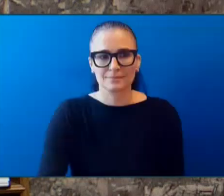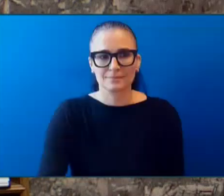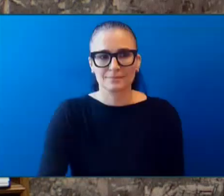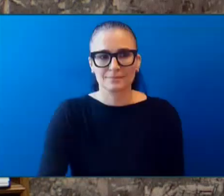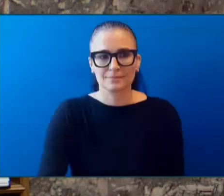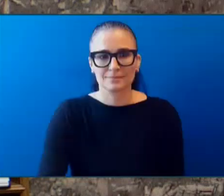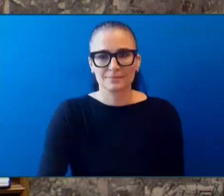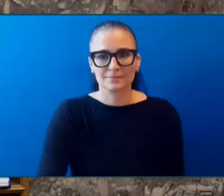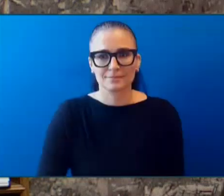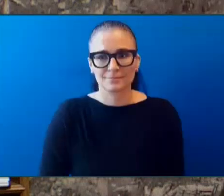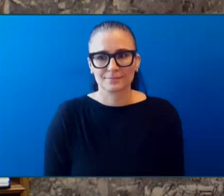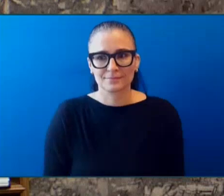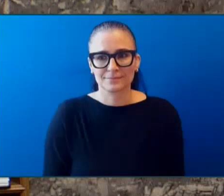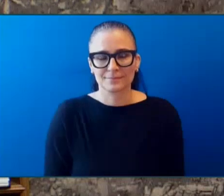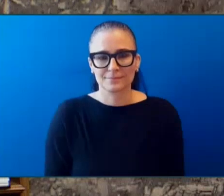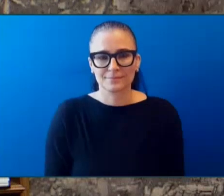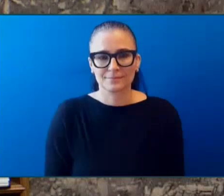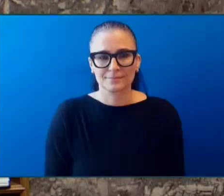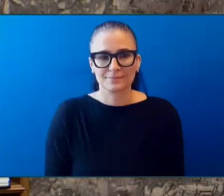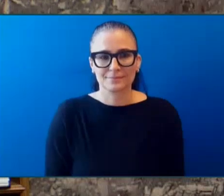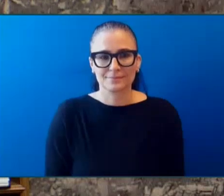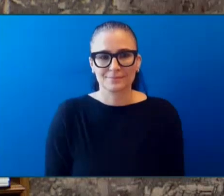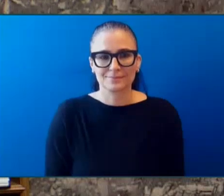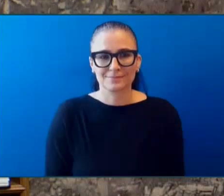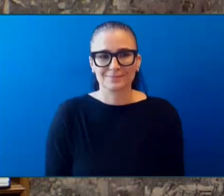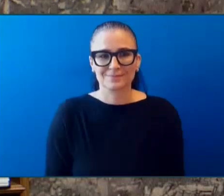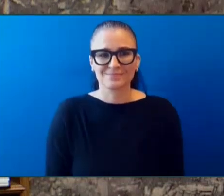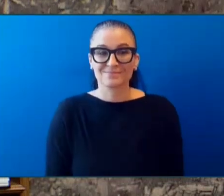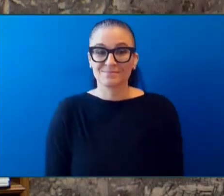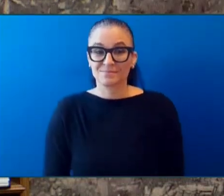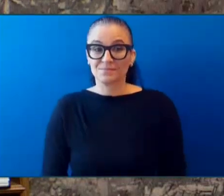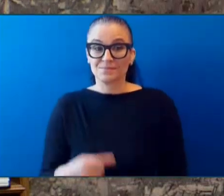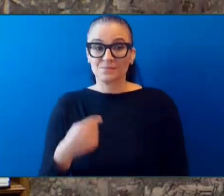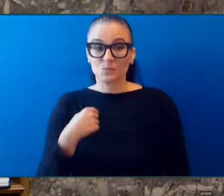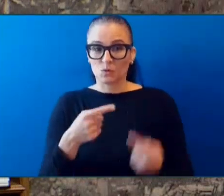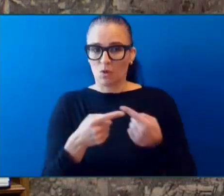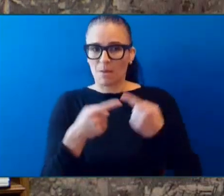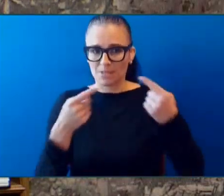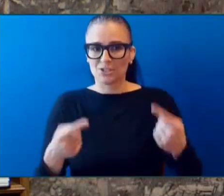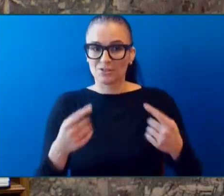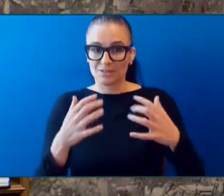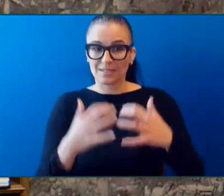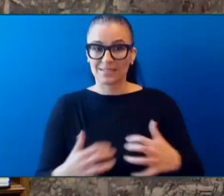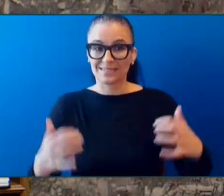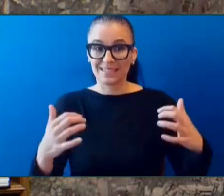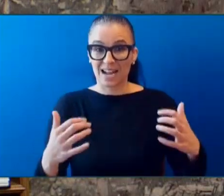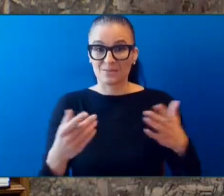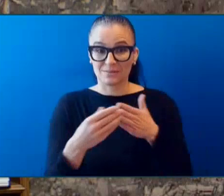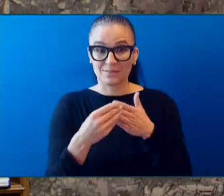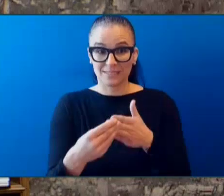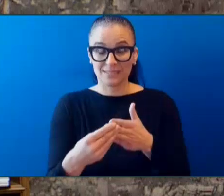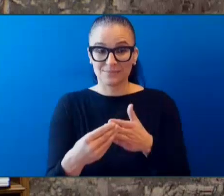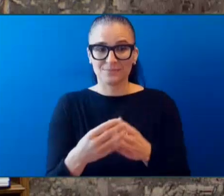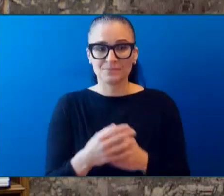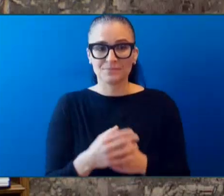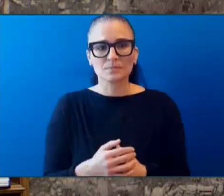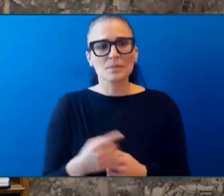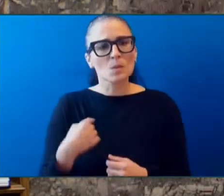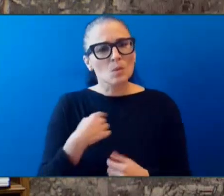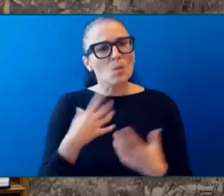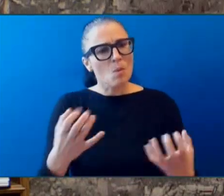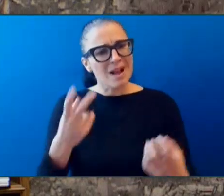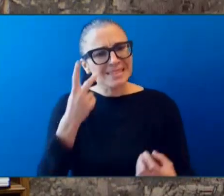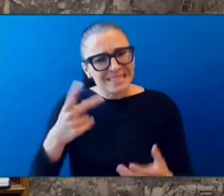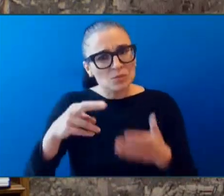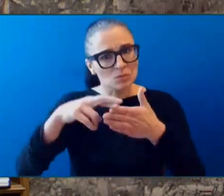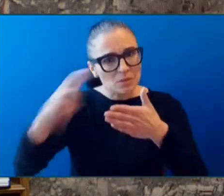lot different from what we're seeing over on that side of the House. Mr. Speaker, the fact of the matter is that winter heating bills